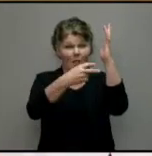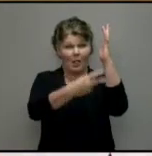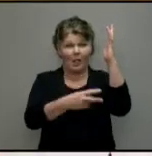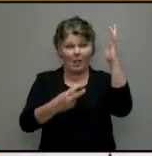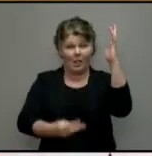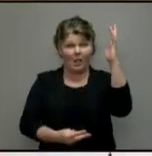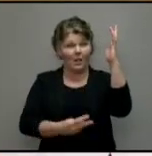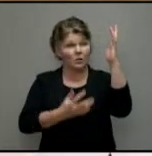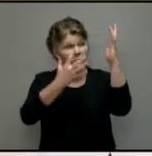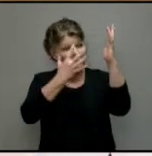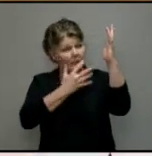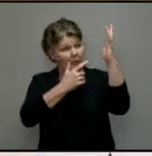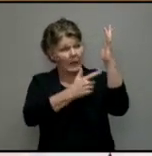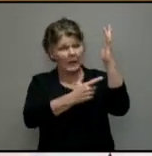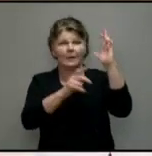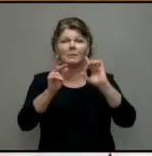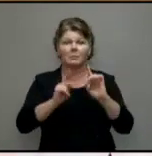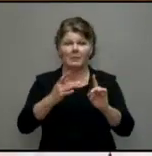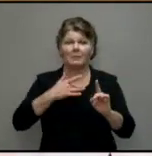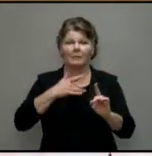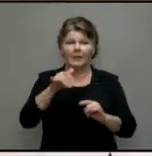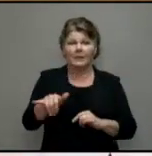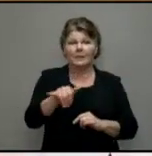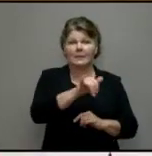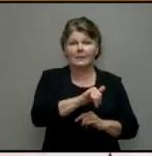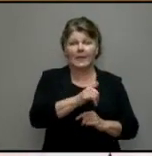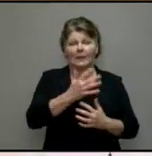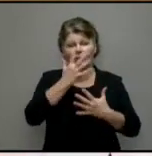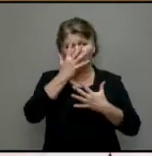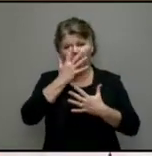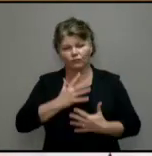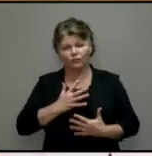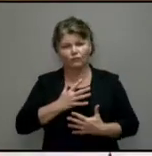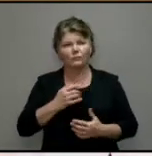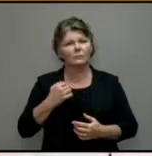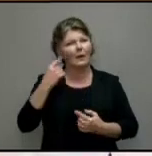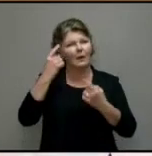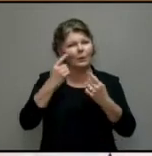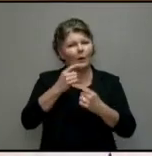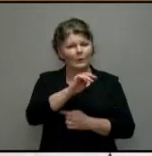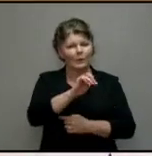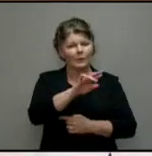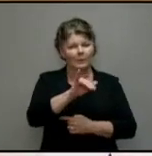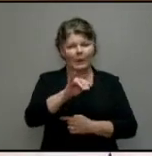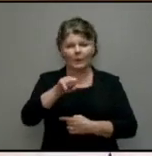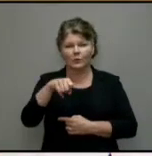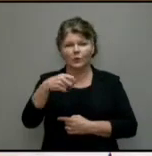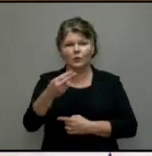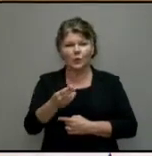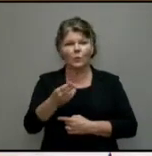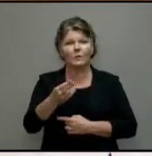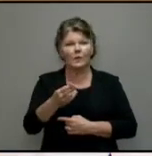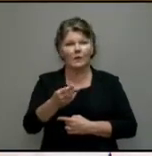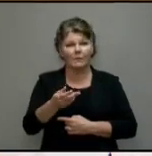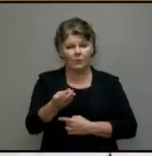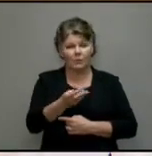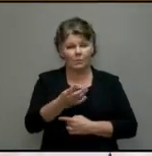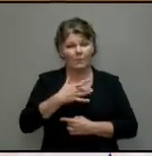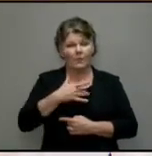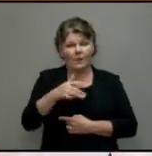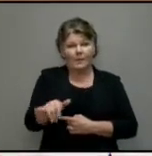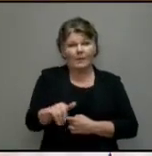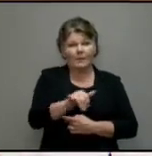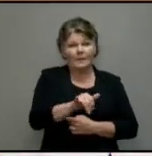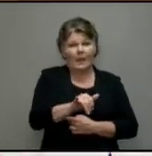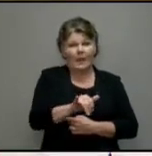this post-holiday blahs. And I wonder, did Mary and Joseph feel the same way? After the hubbub of the travel